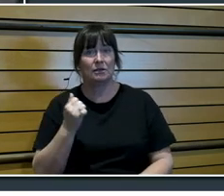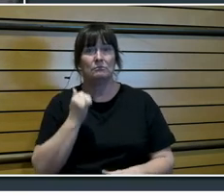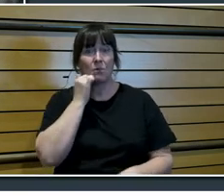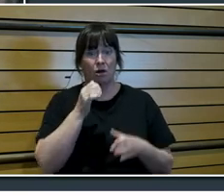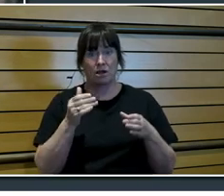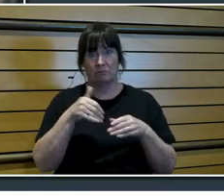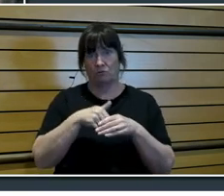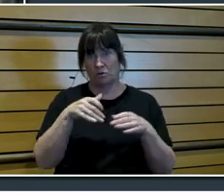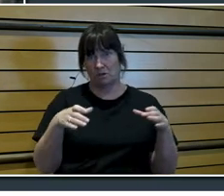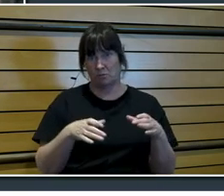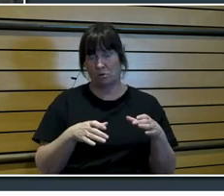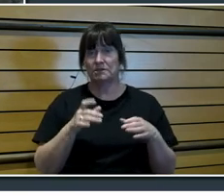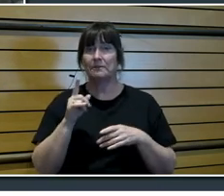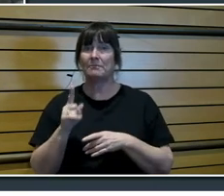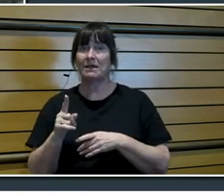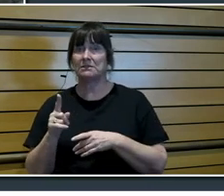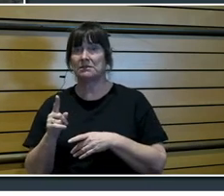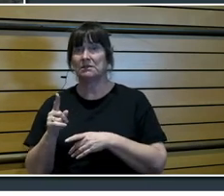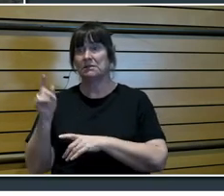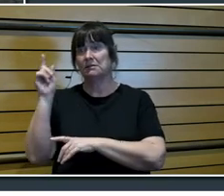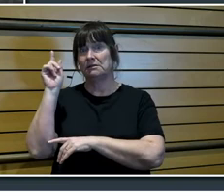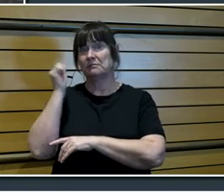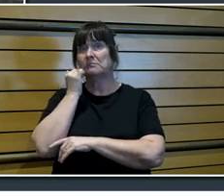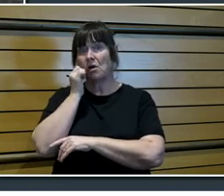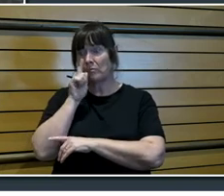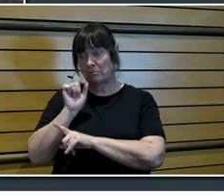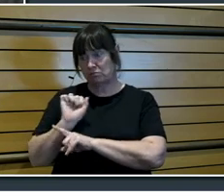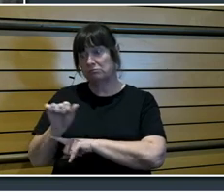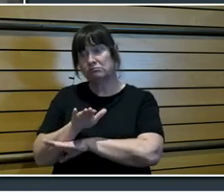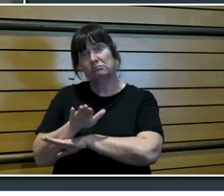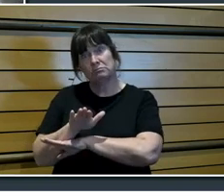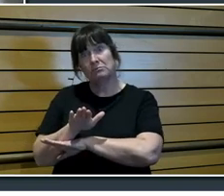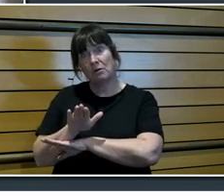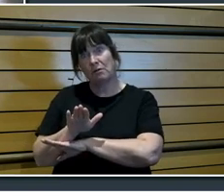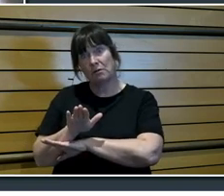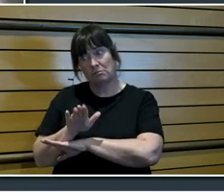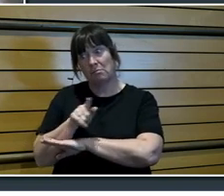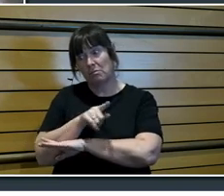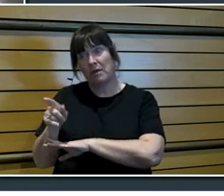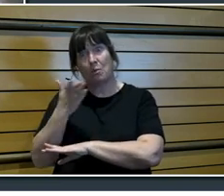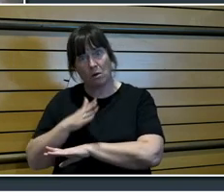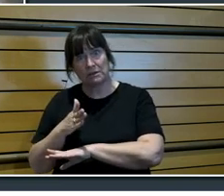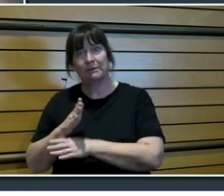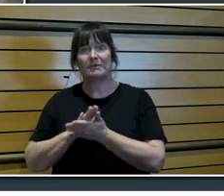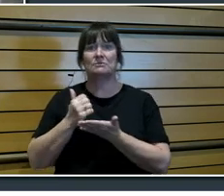Māori wards, but tangata whenua want Māori wards, so we support that.